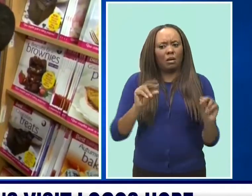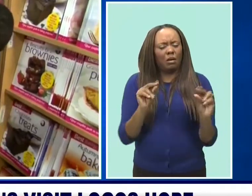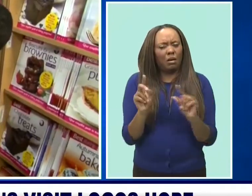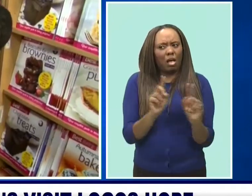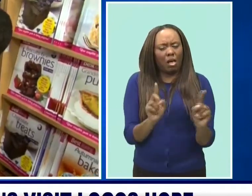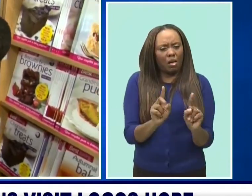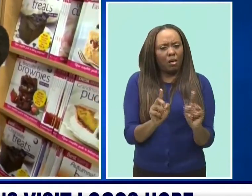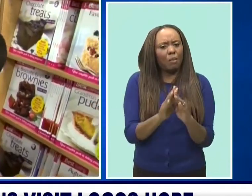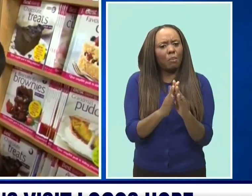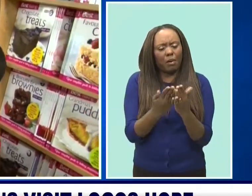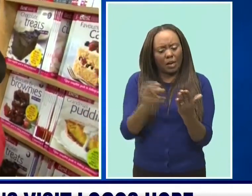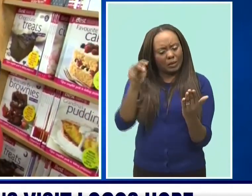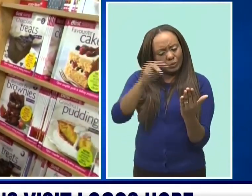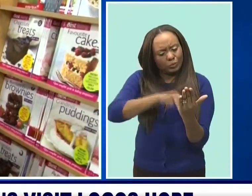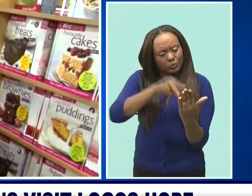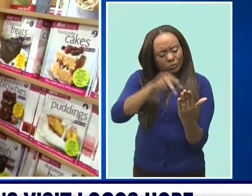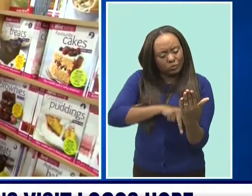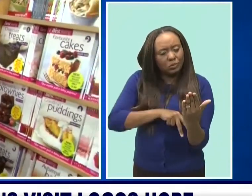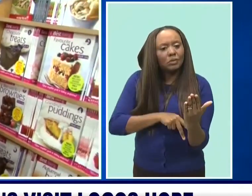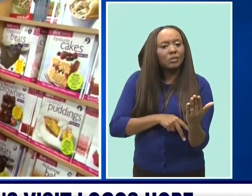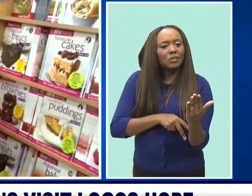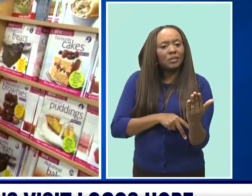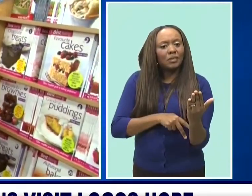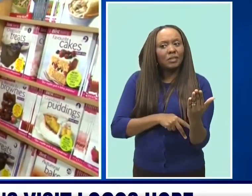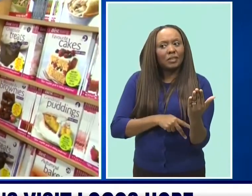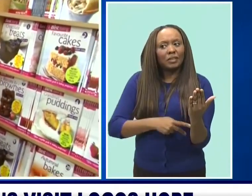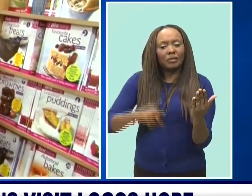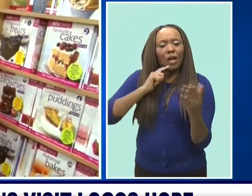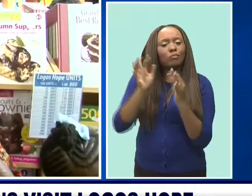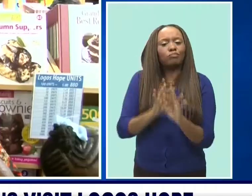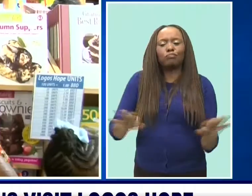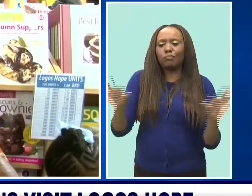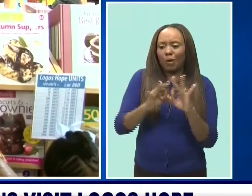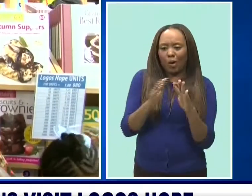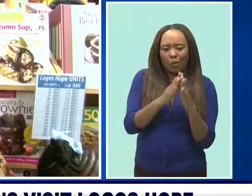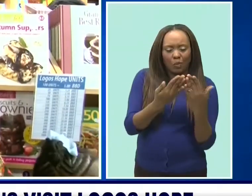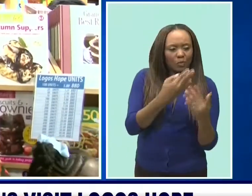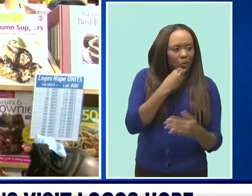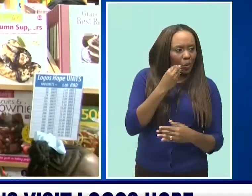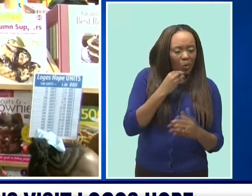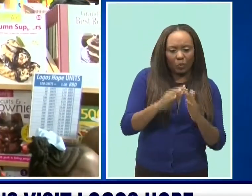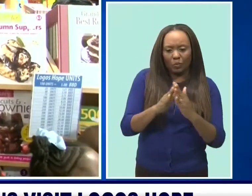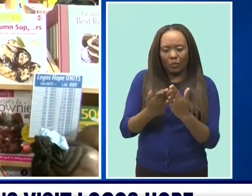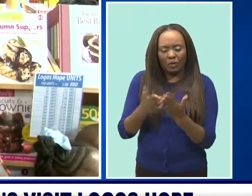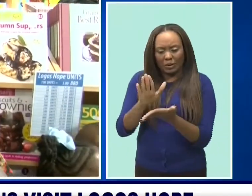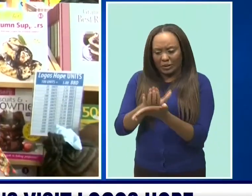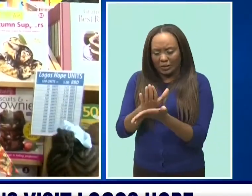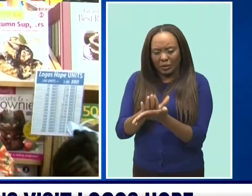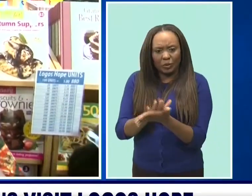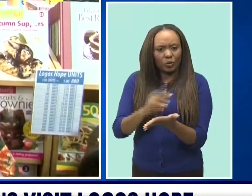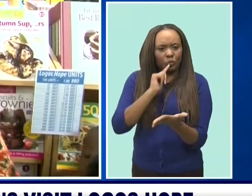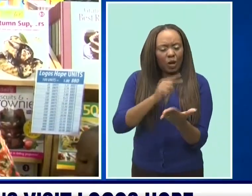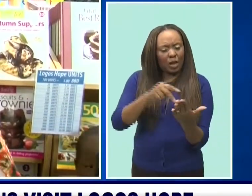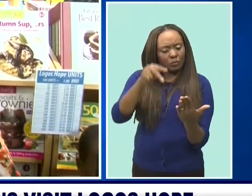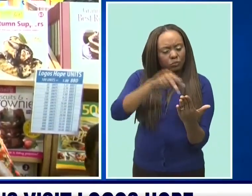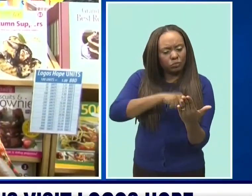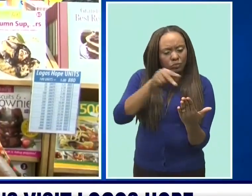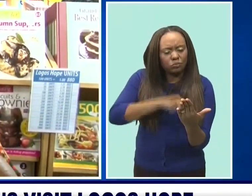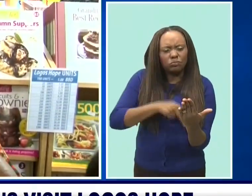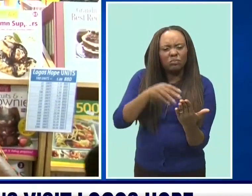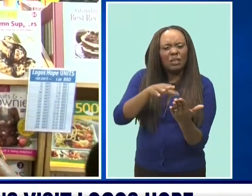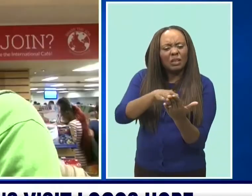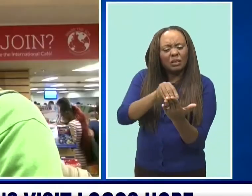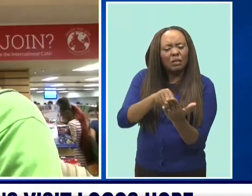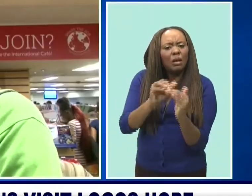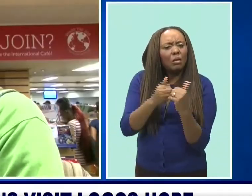for our children to have books at home, books at school, so they can really learn how to